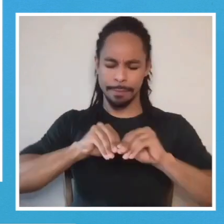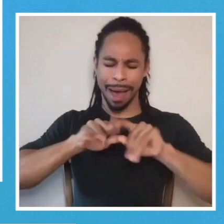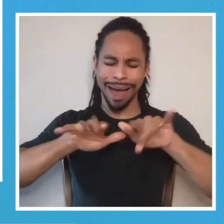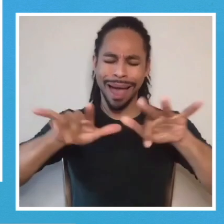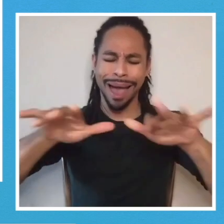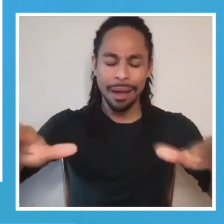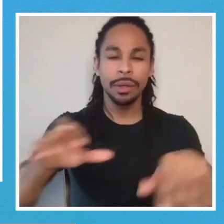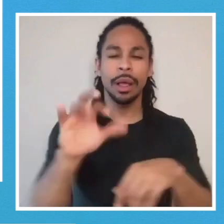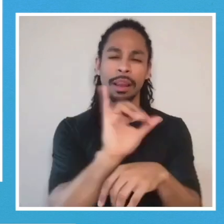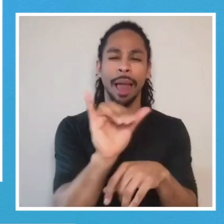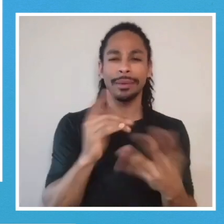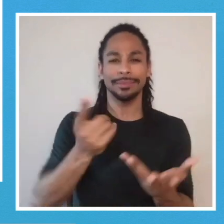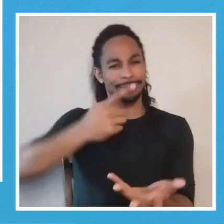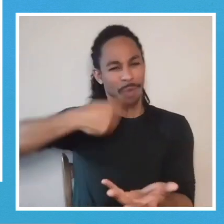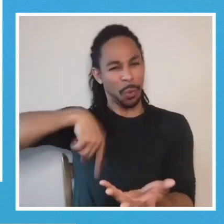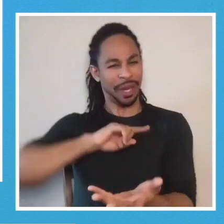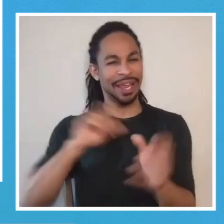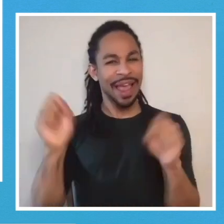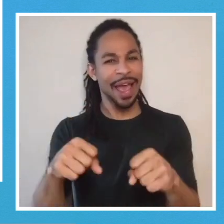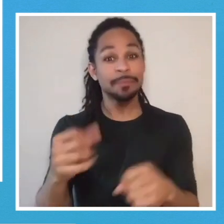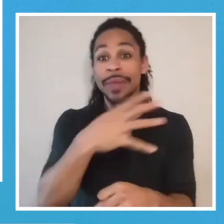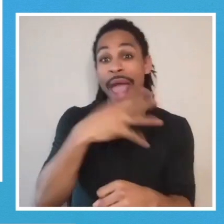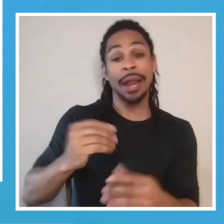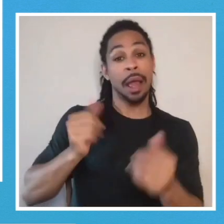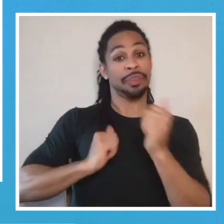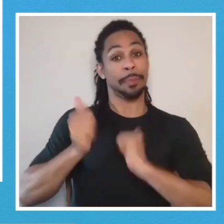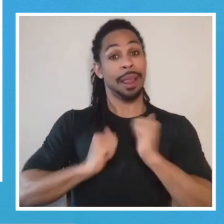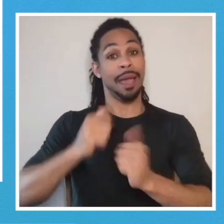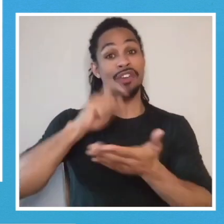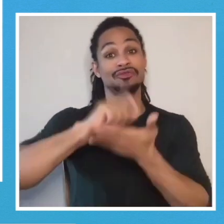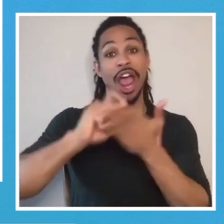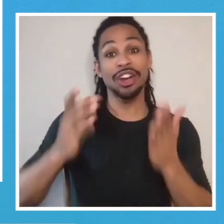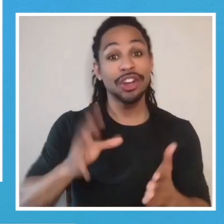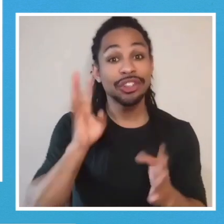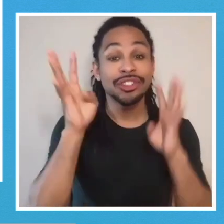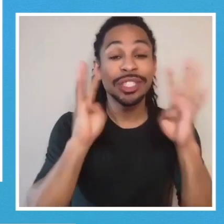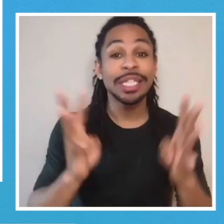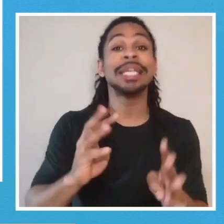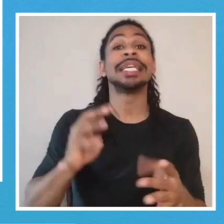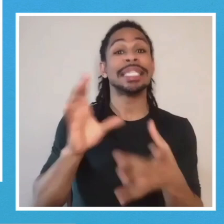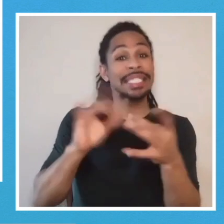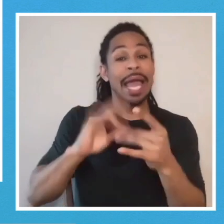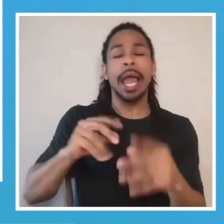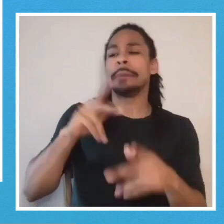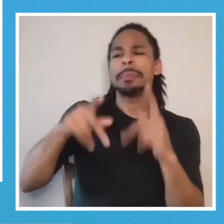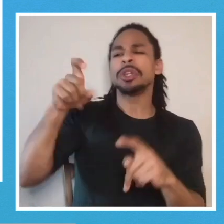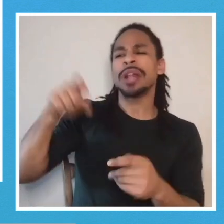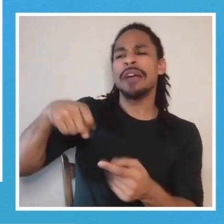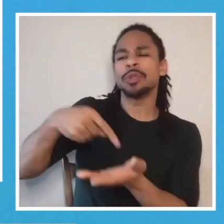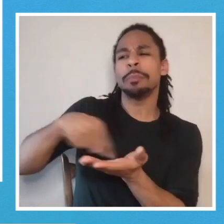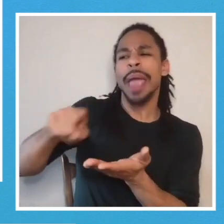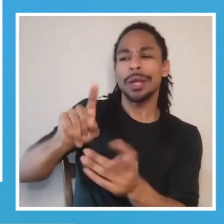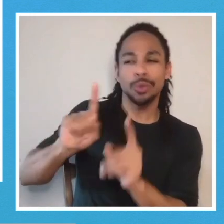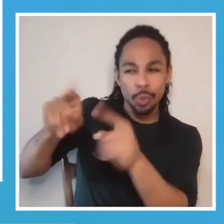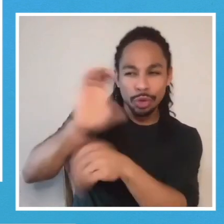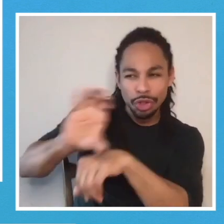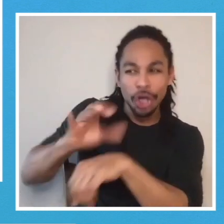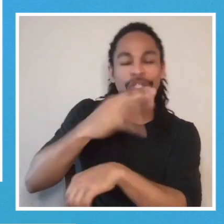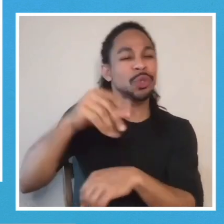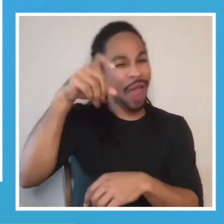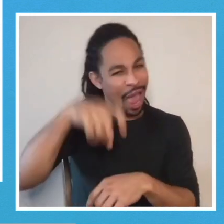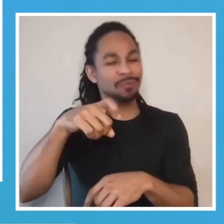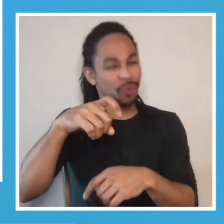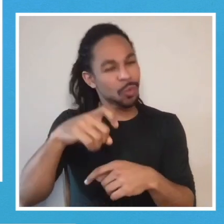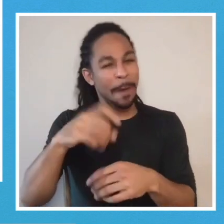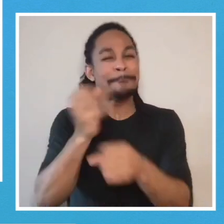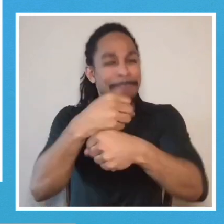could. And that the playwrights, she used to say, people should have to pay to go to church and the theater should be free, because